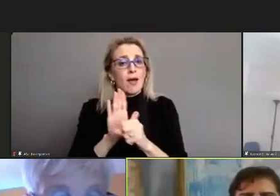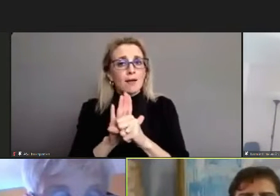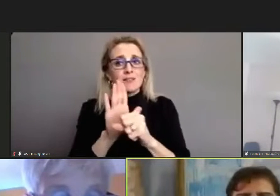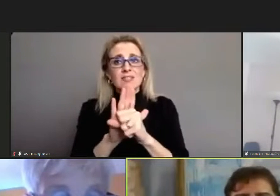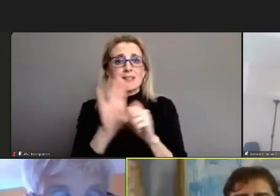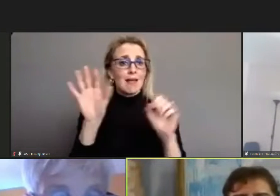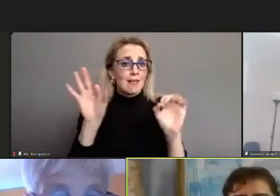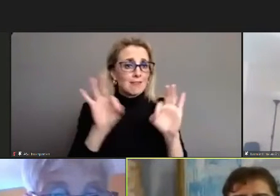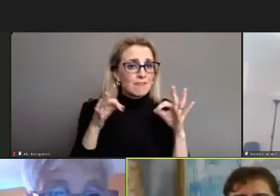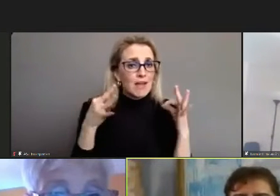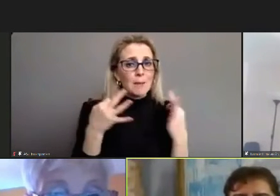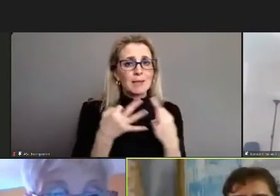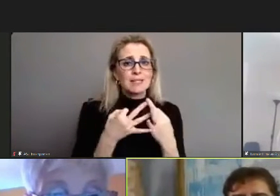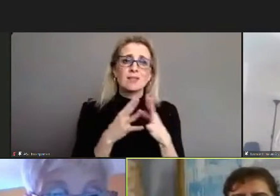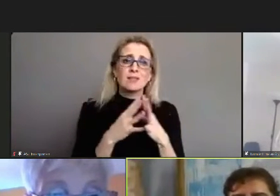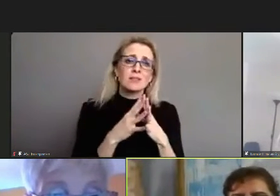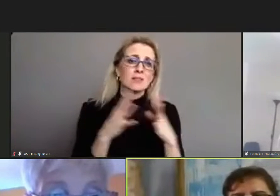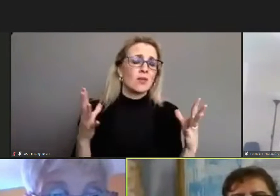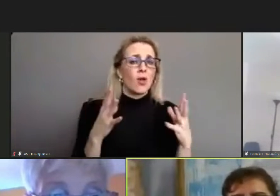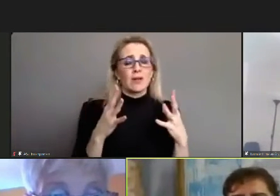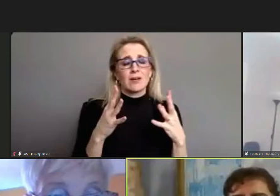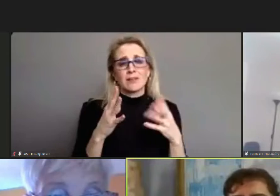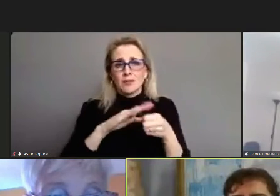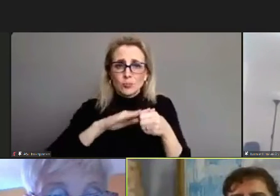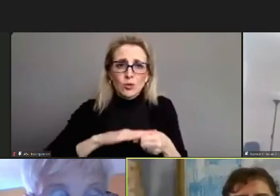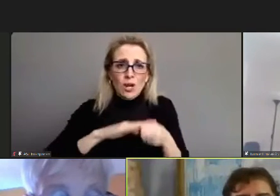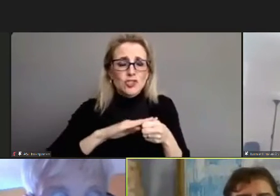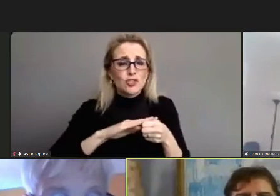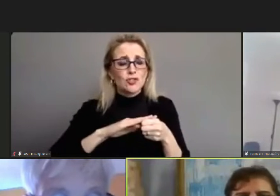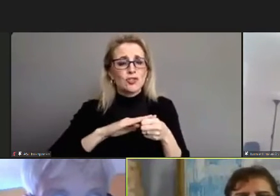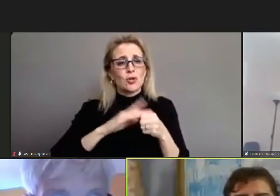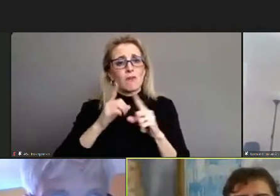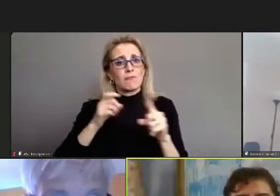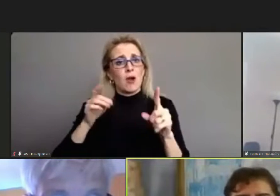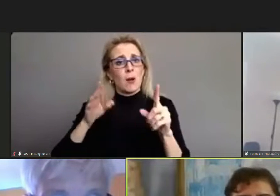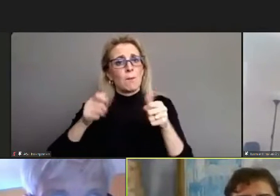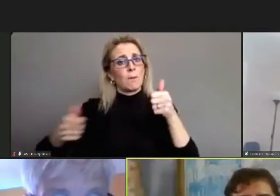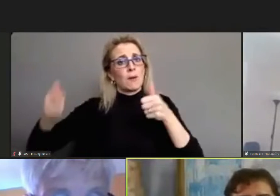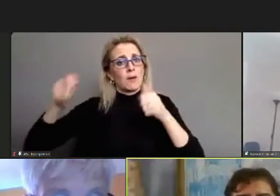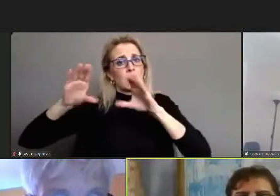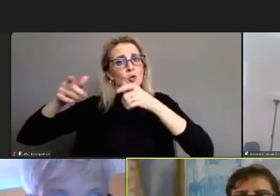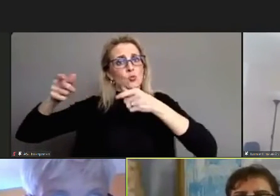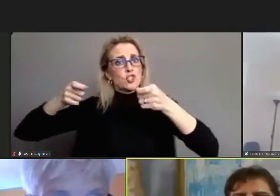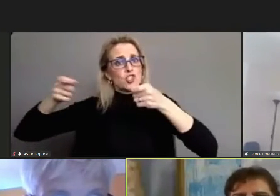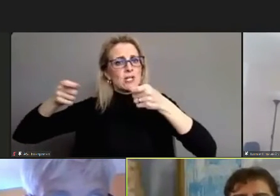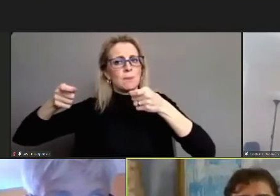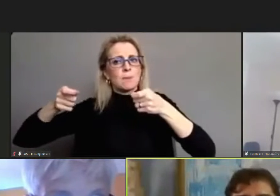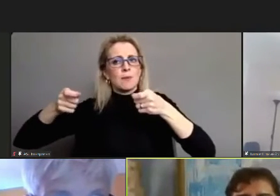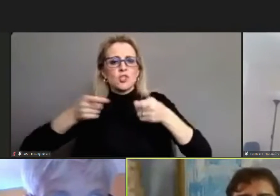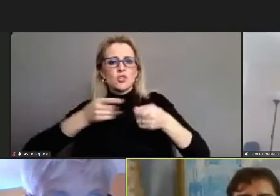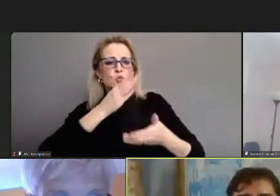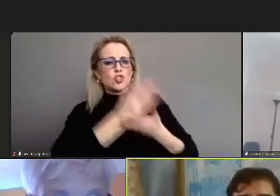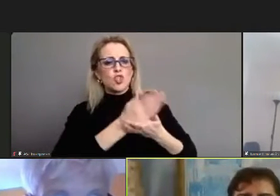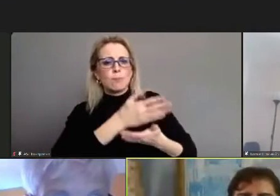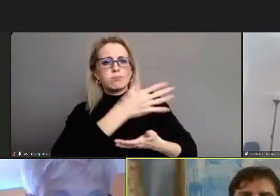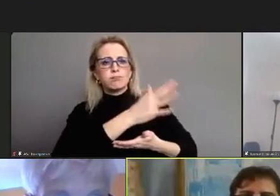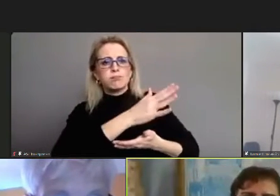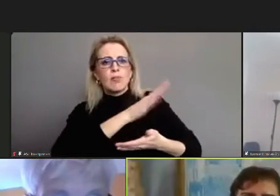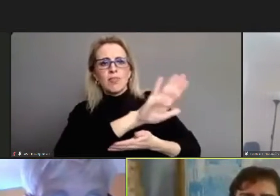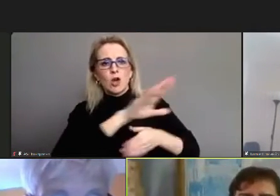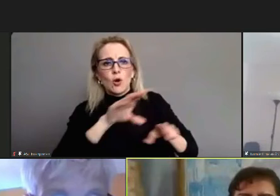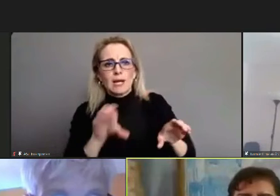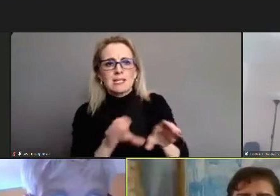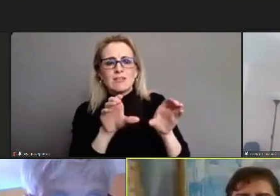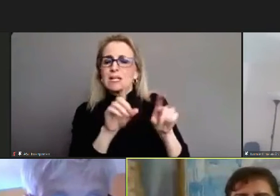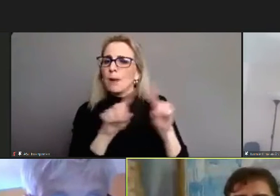under immense pressure from the regime to stop their activities. However, they continue their fight